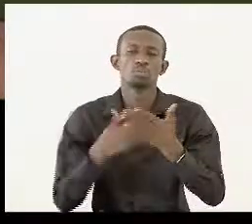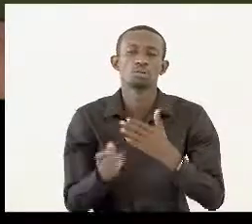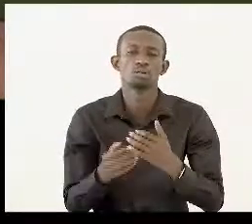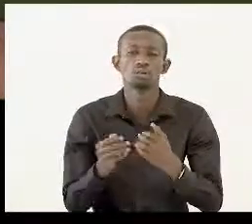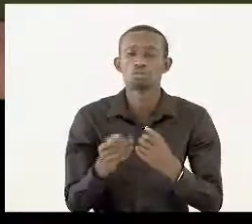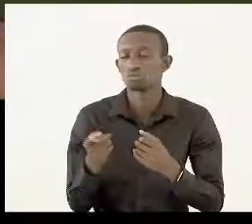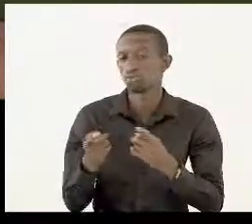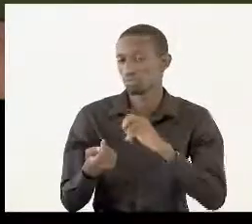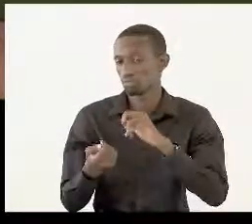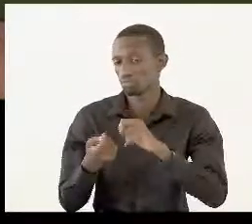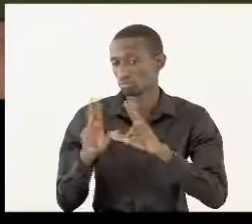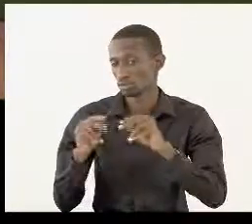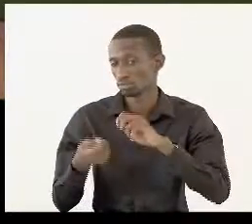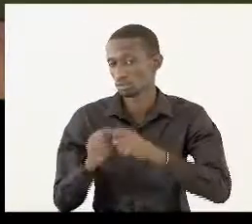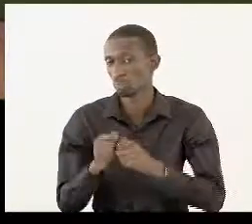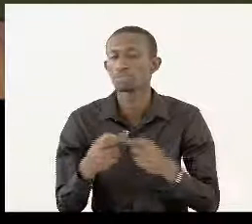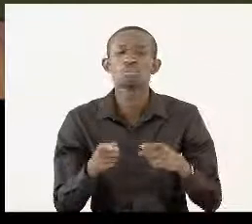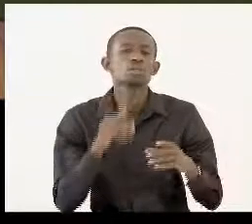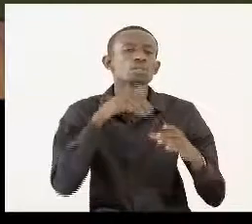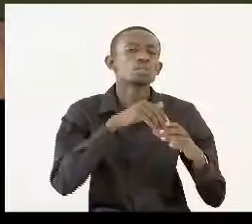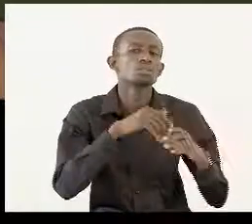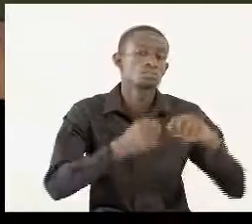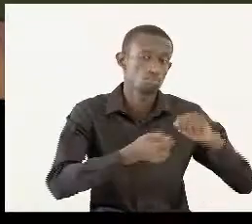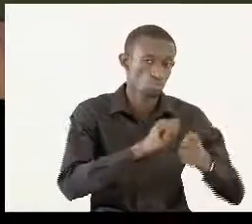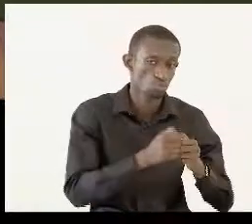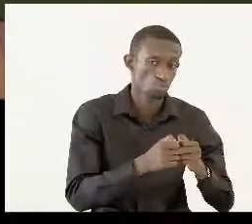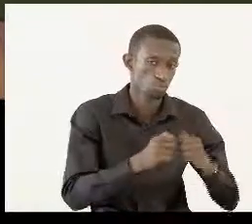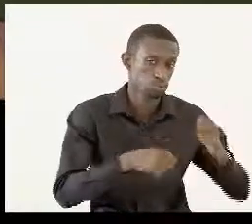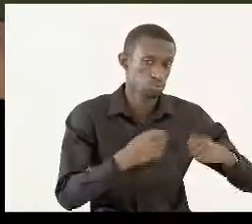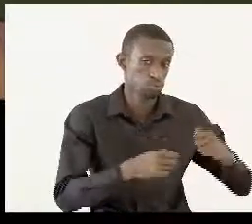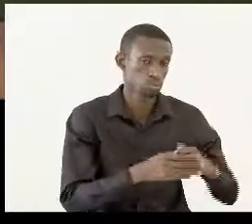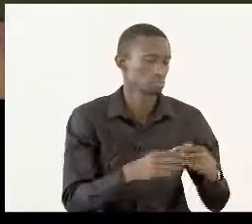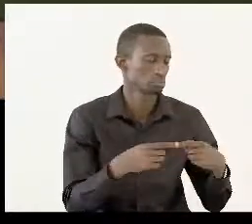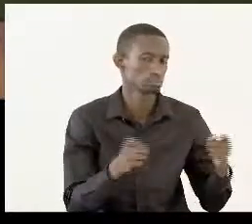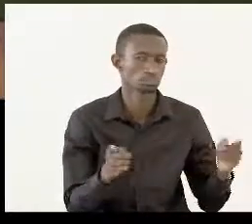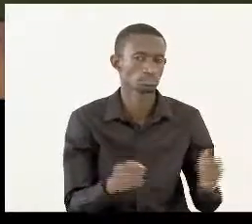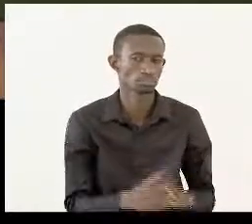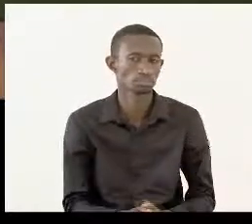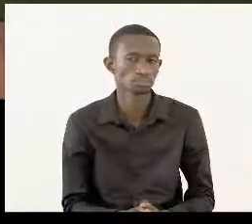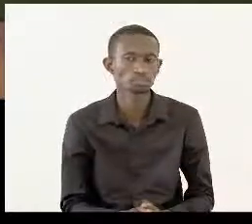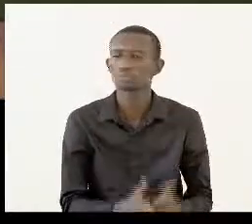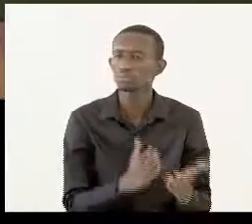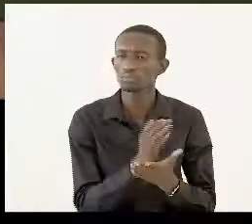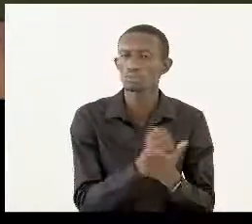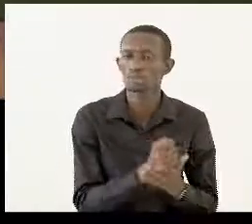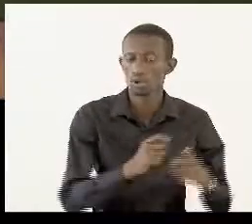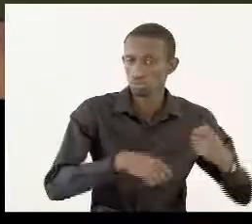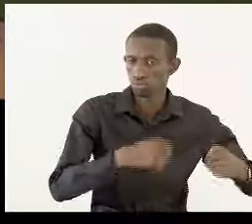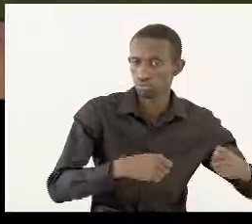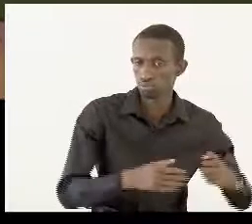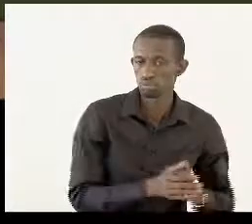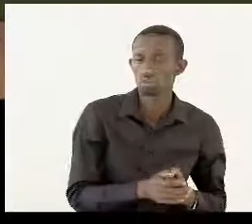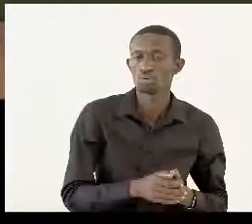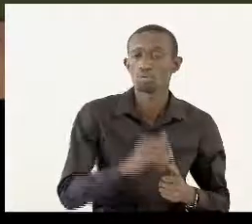metals, the reactivity with the halogens will also be different because reactivity of the halogens